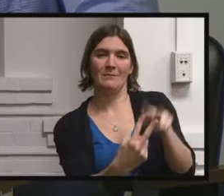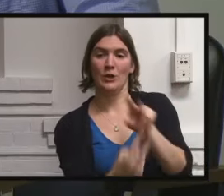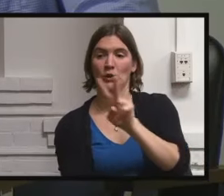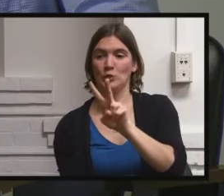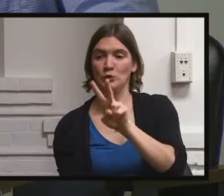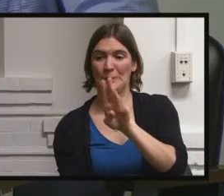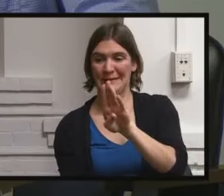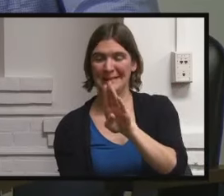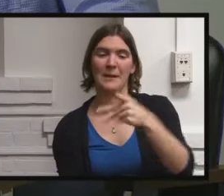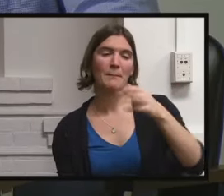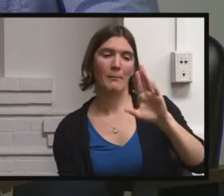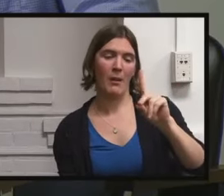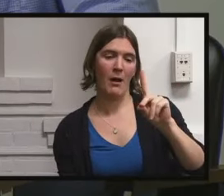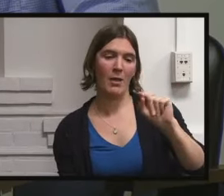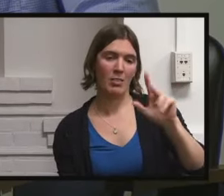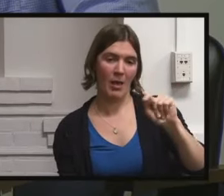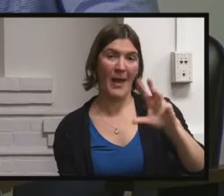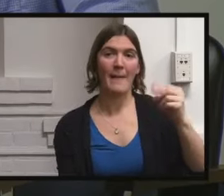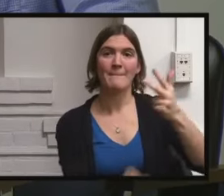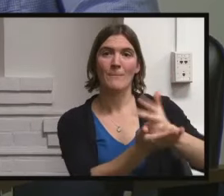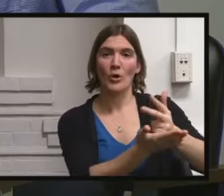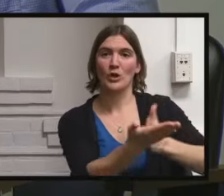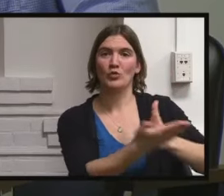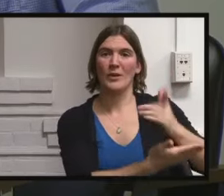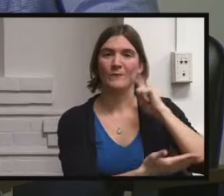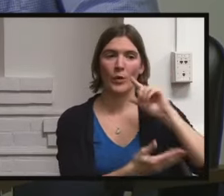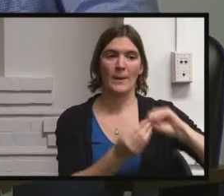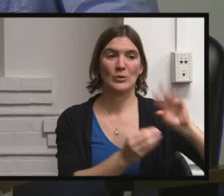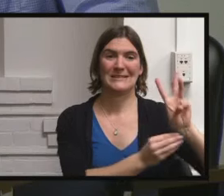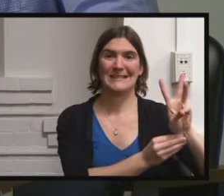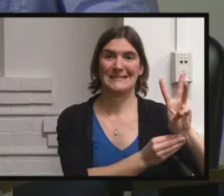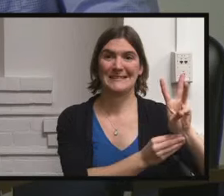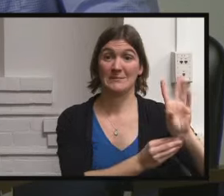2B, the pond lot, and the parking rights of lot 6.